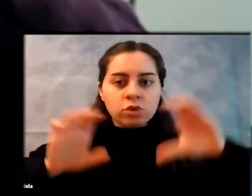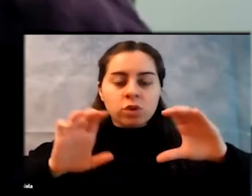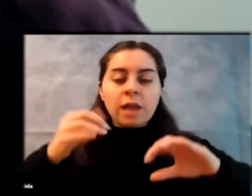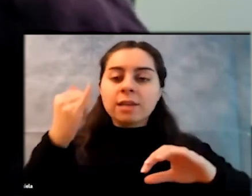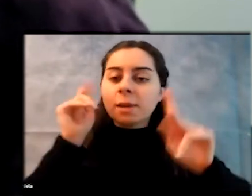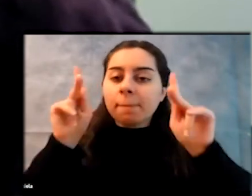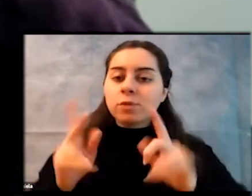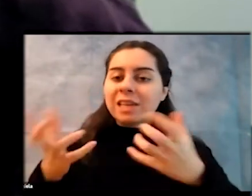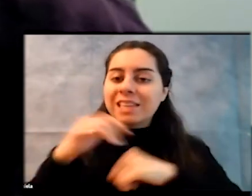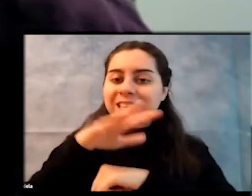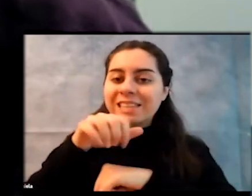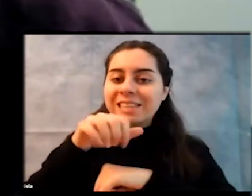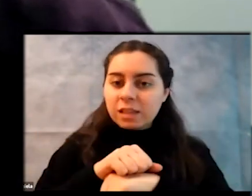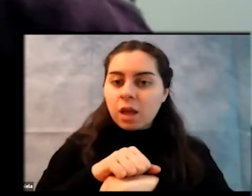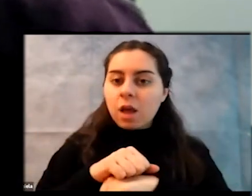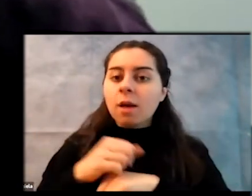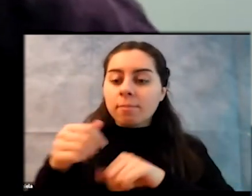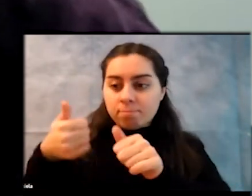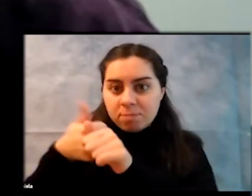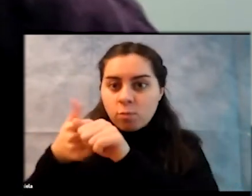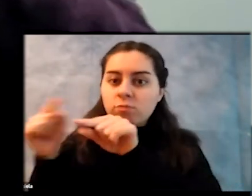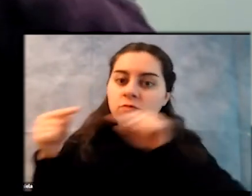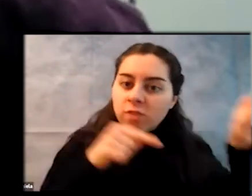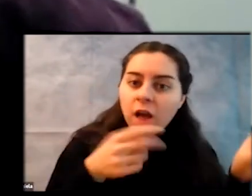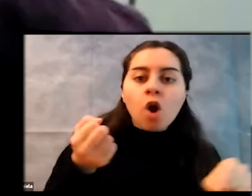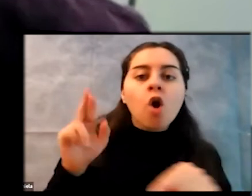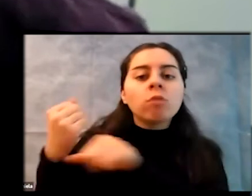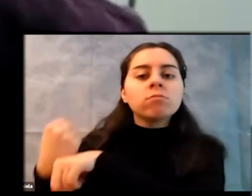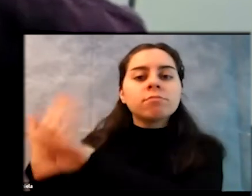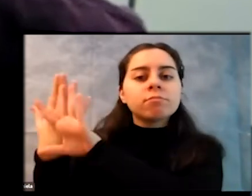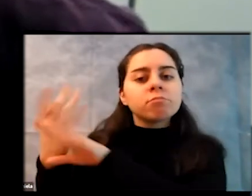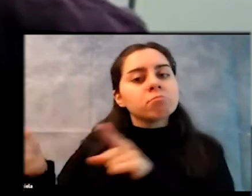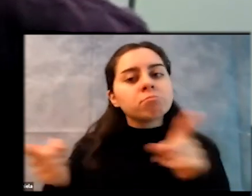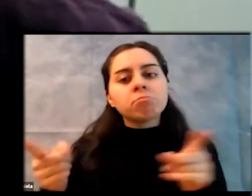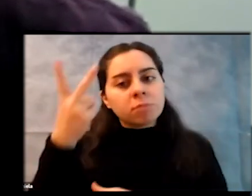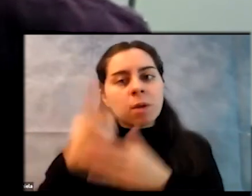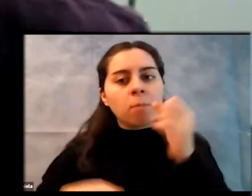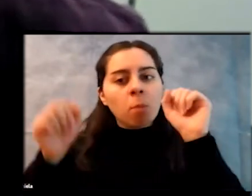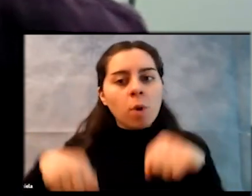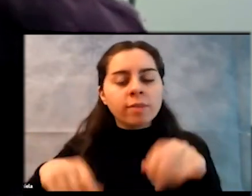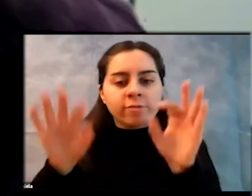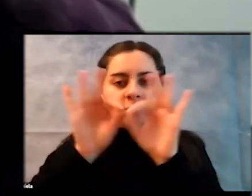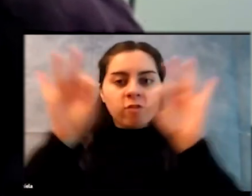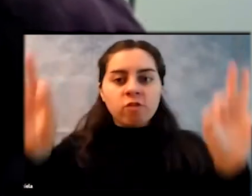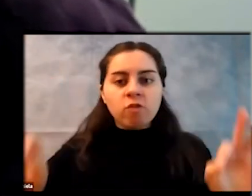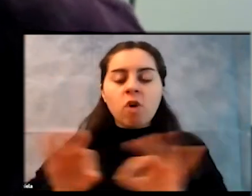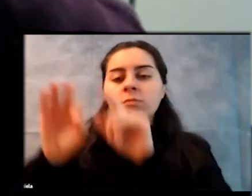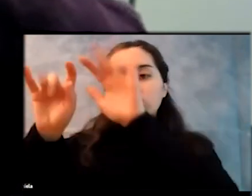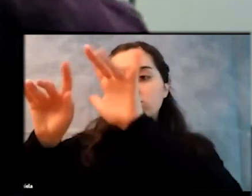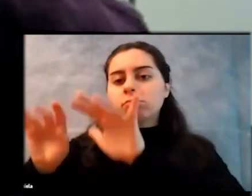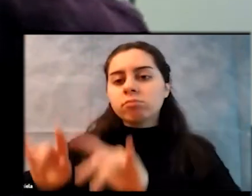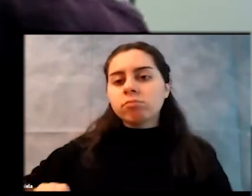virtual Zoom visit or an actual in-person visit, fill out that form. And then you can